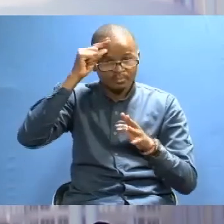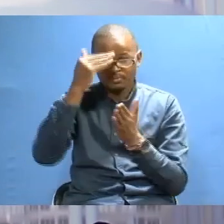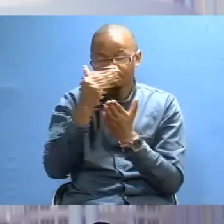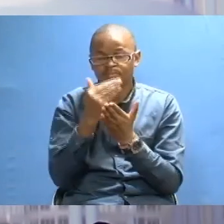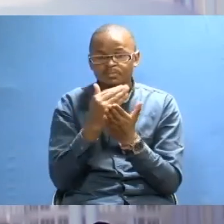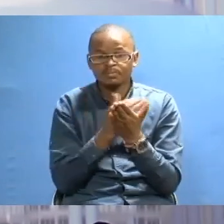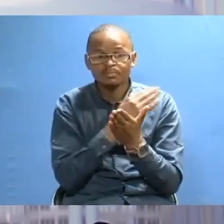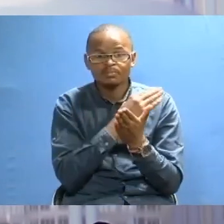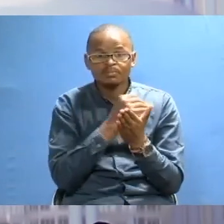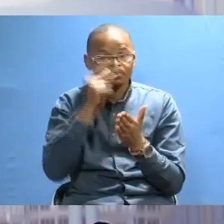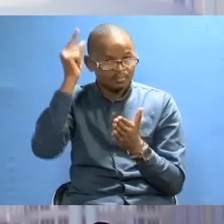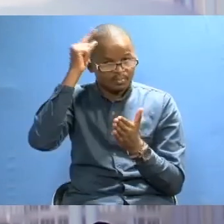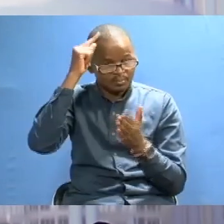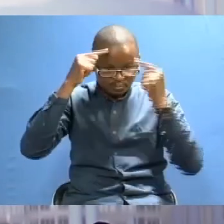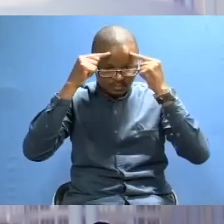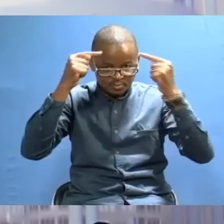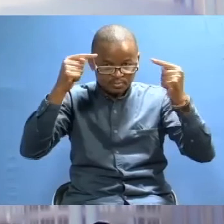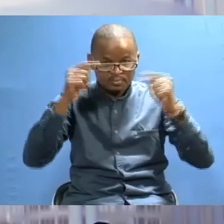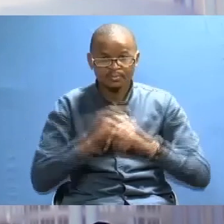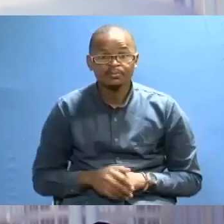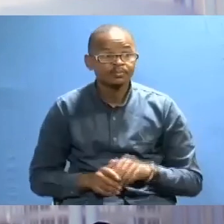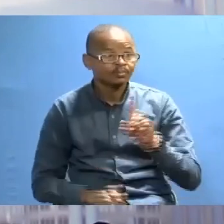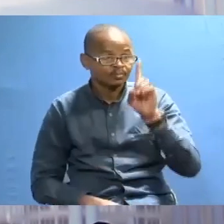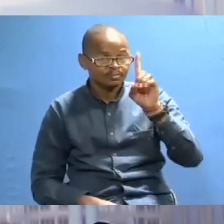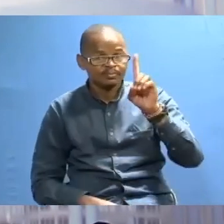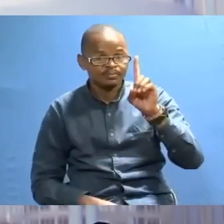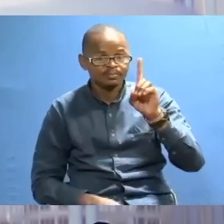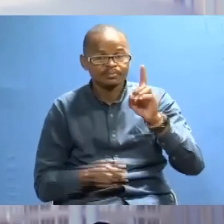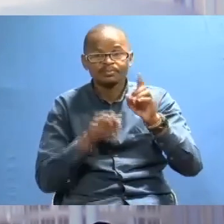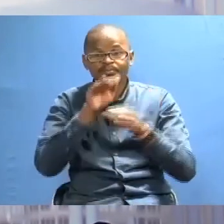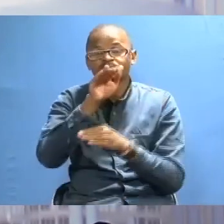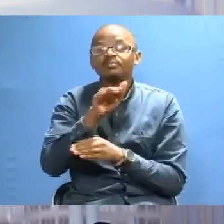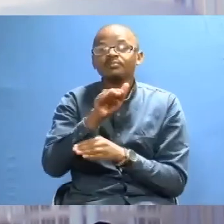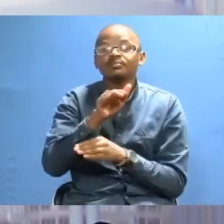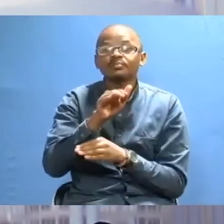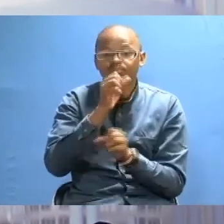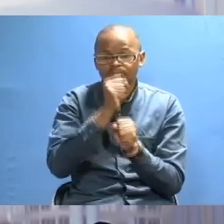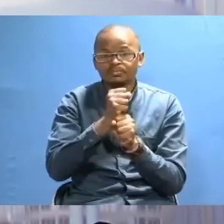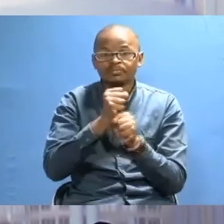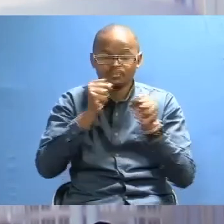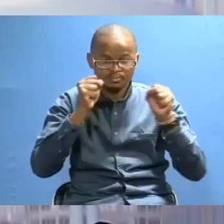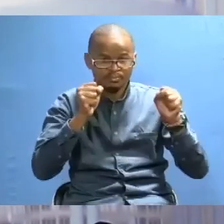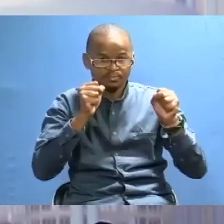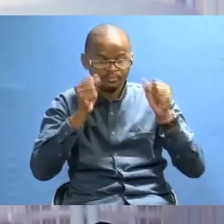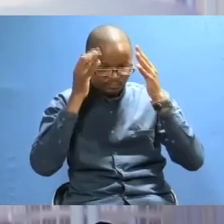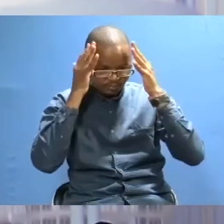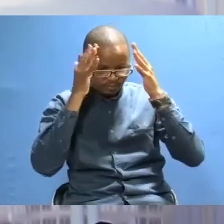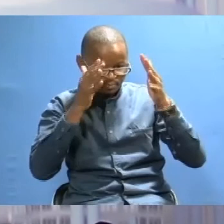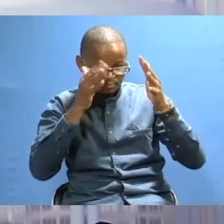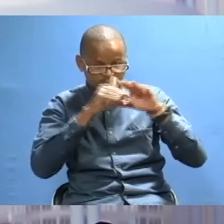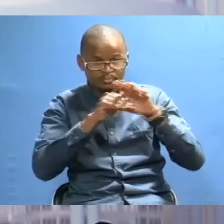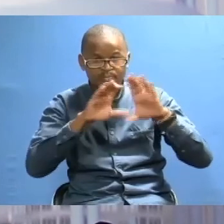degree program and graduate successfully. One, I would request that you work hard, pay attention